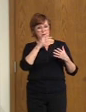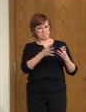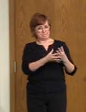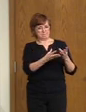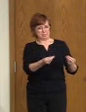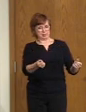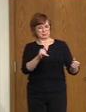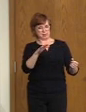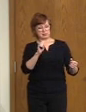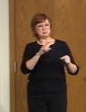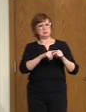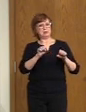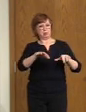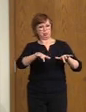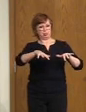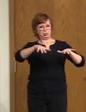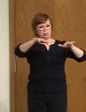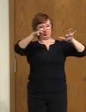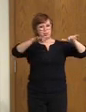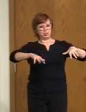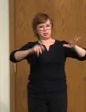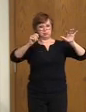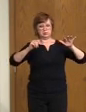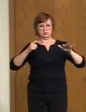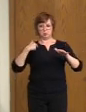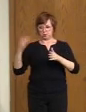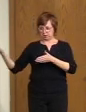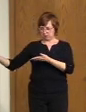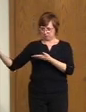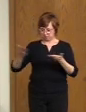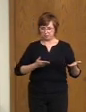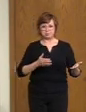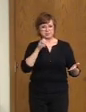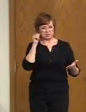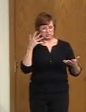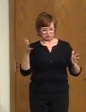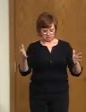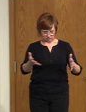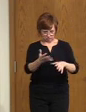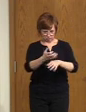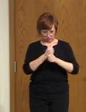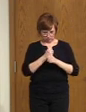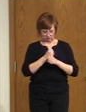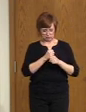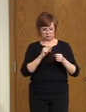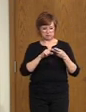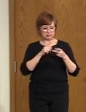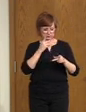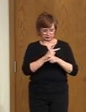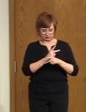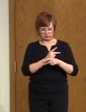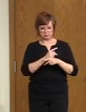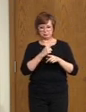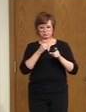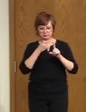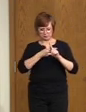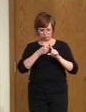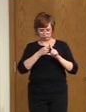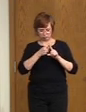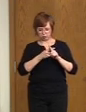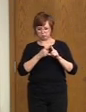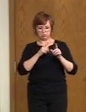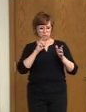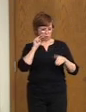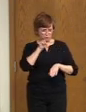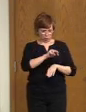of receiving it and storing it appropriately, monitoring the temperatures, etc. And so the hope